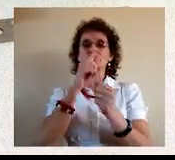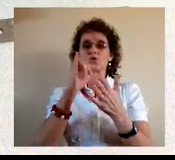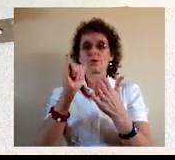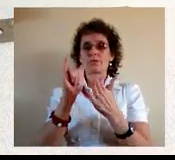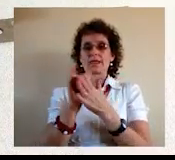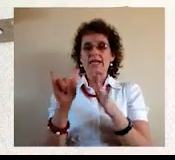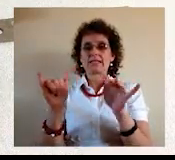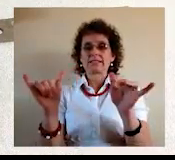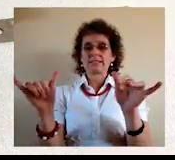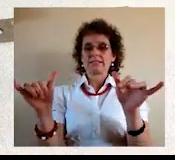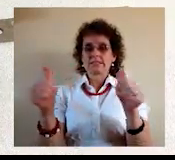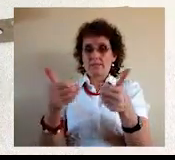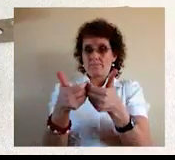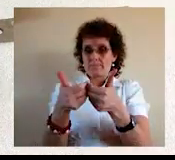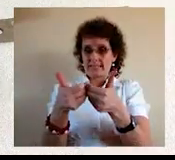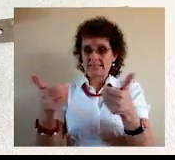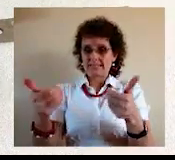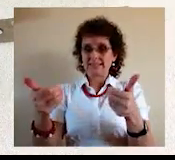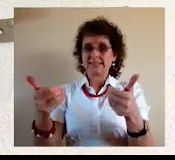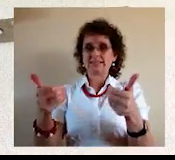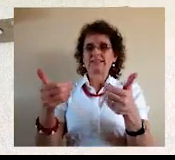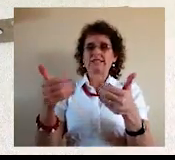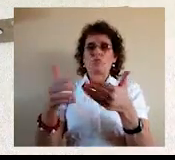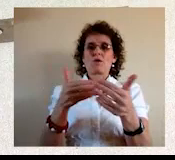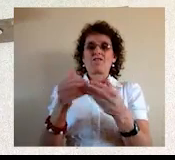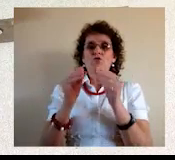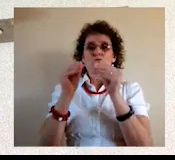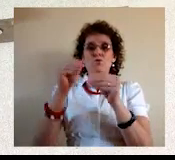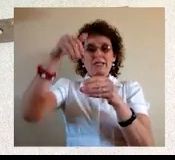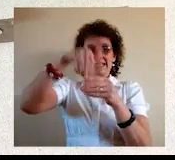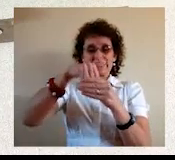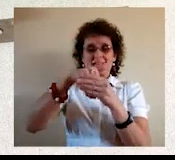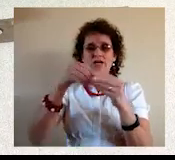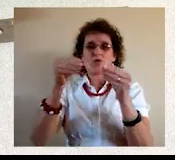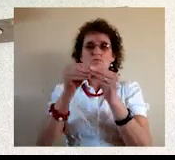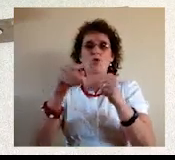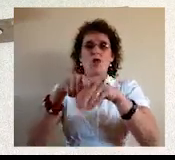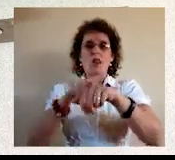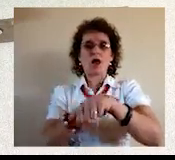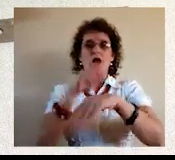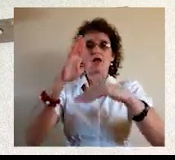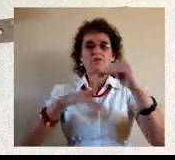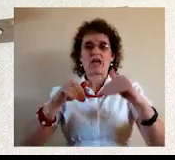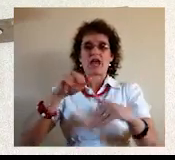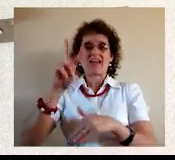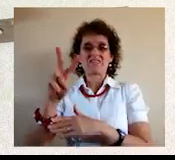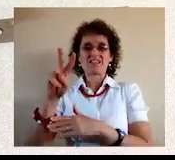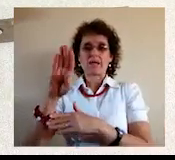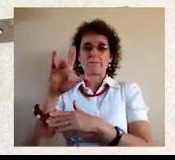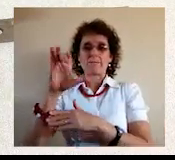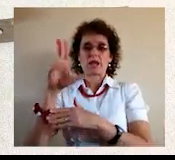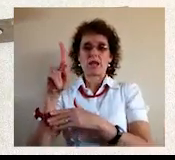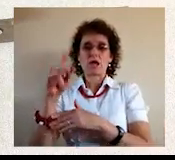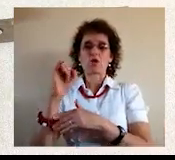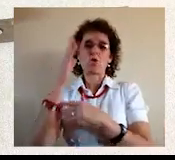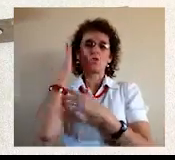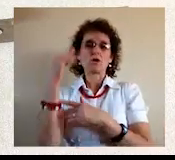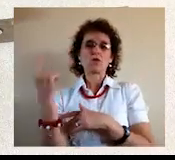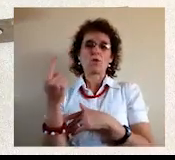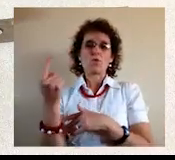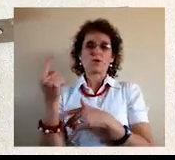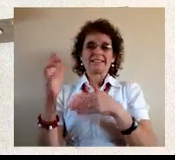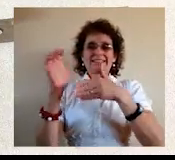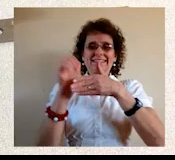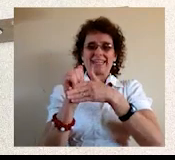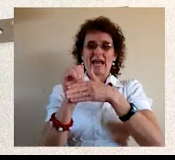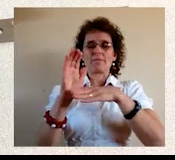Make sure your spacers and whatever you're putting inside is longer than the V-block, or you're just going to clamp the V-block and that's